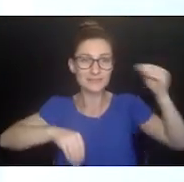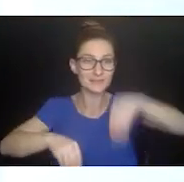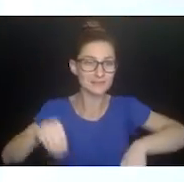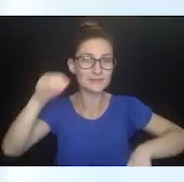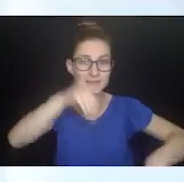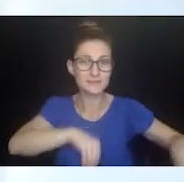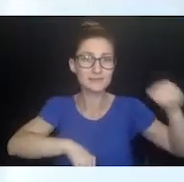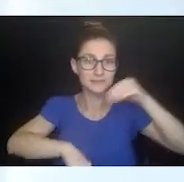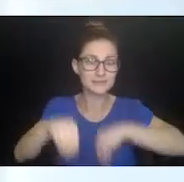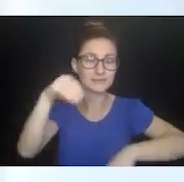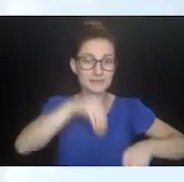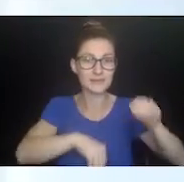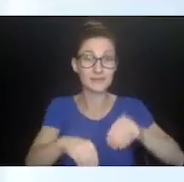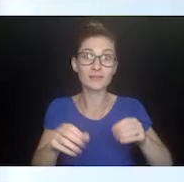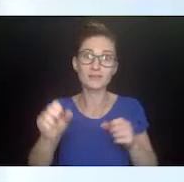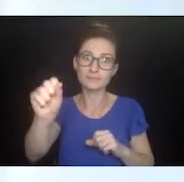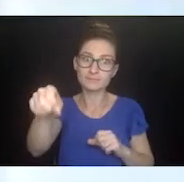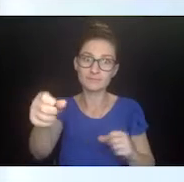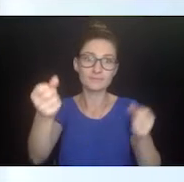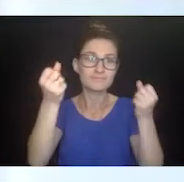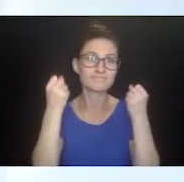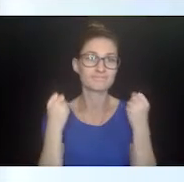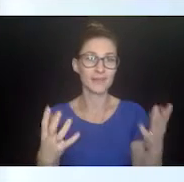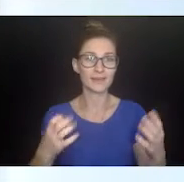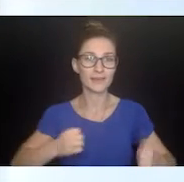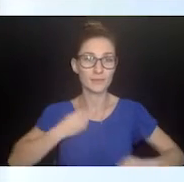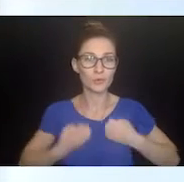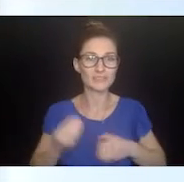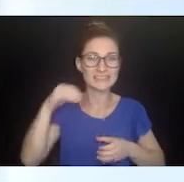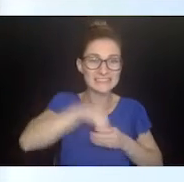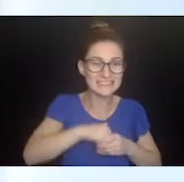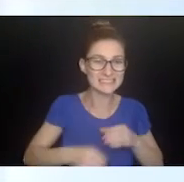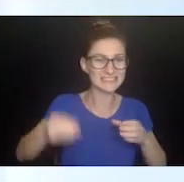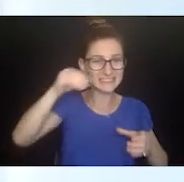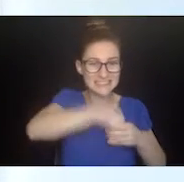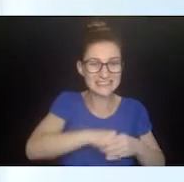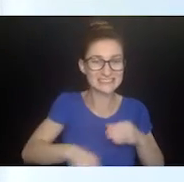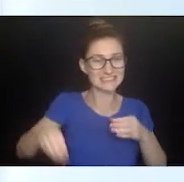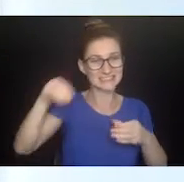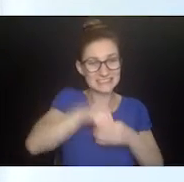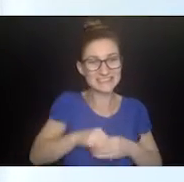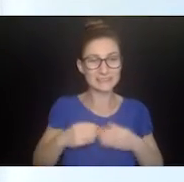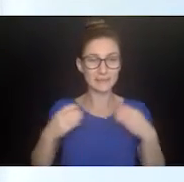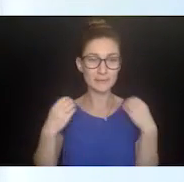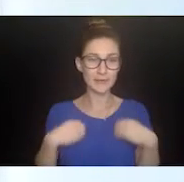And yes, there were many emotions in my backpack.